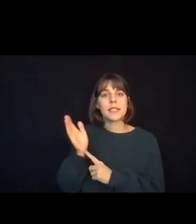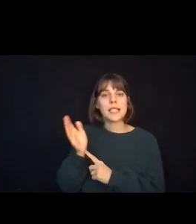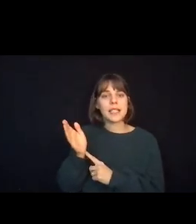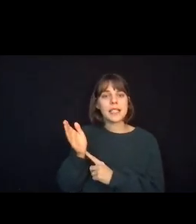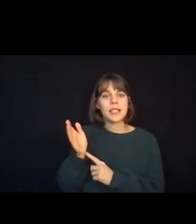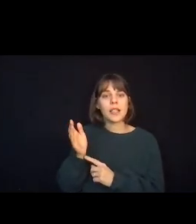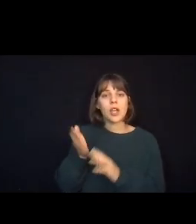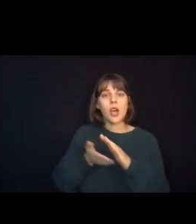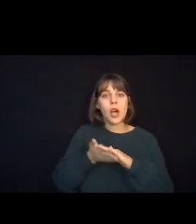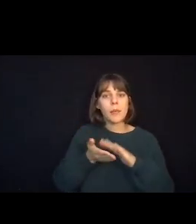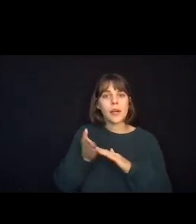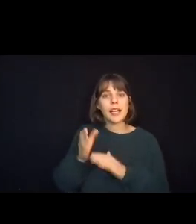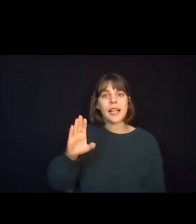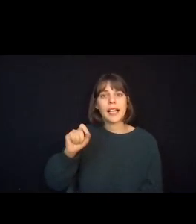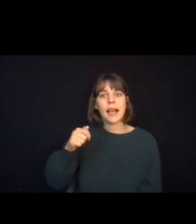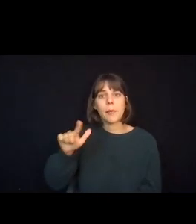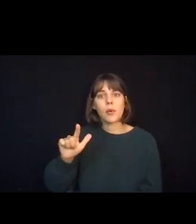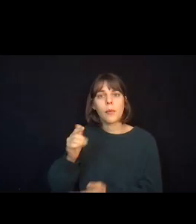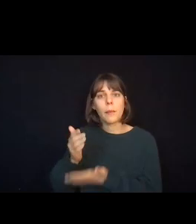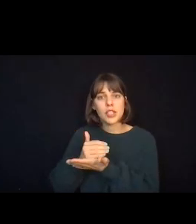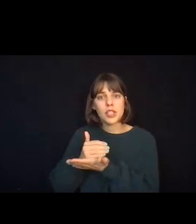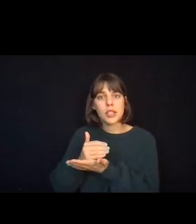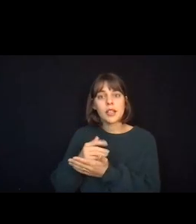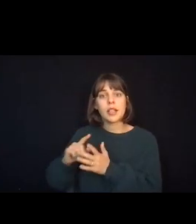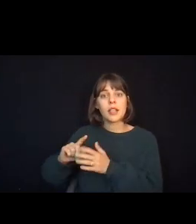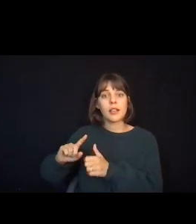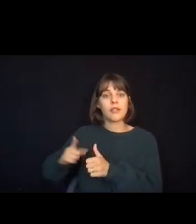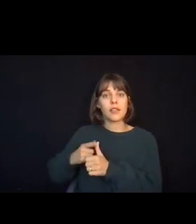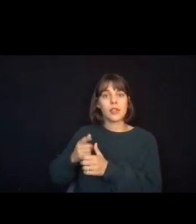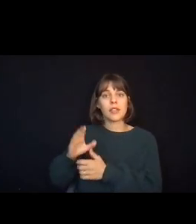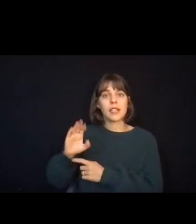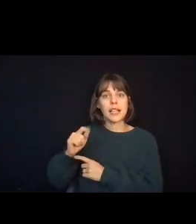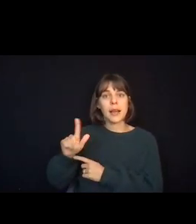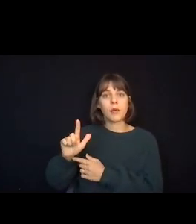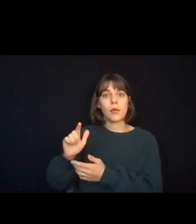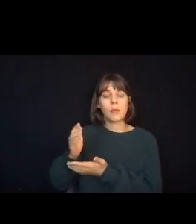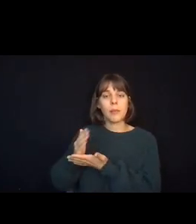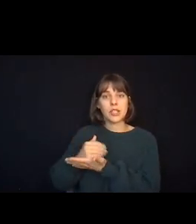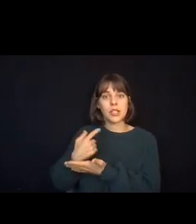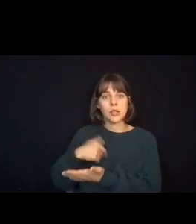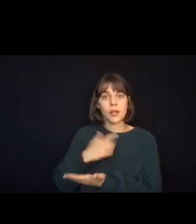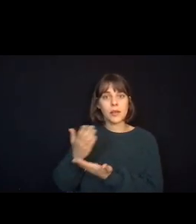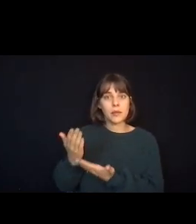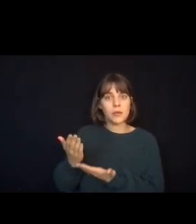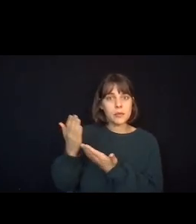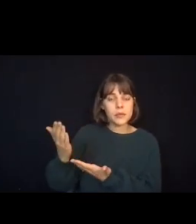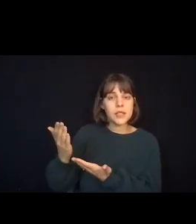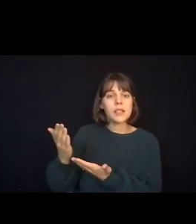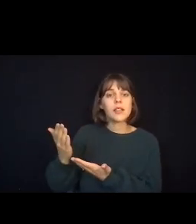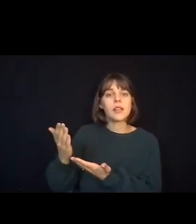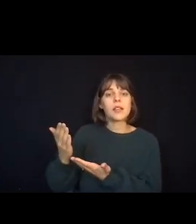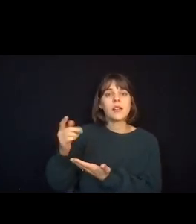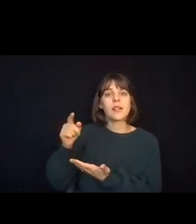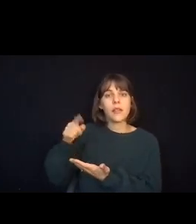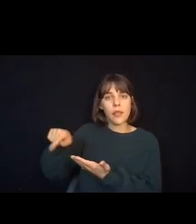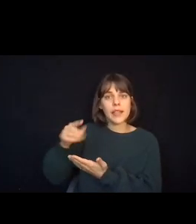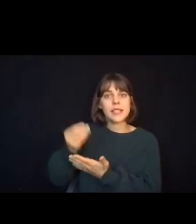operating and capital budget. So the initial capital budget that we presented, those dollars are the dollars that we'll be